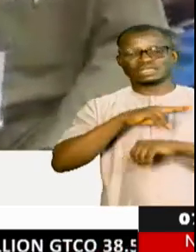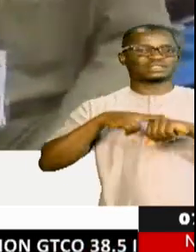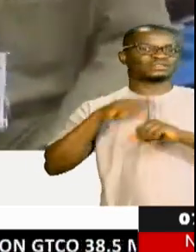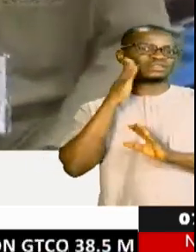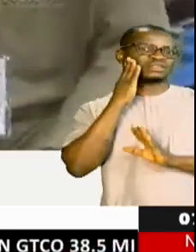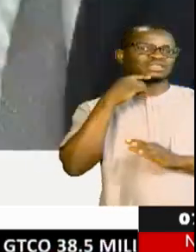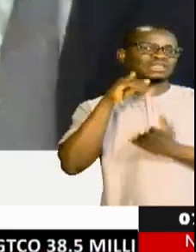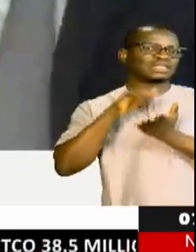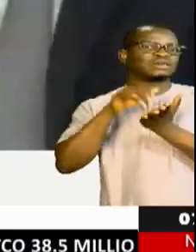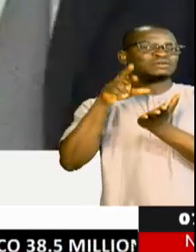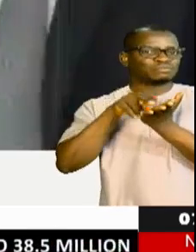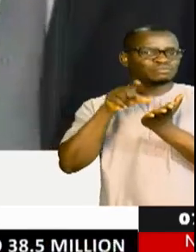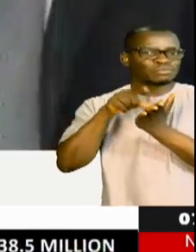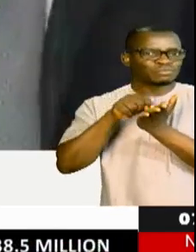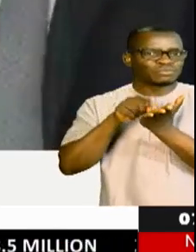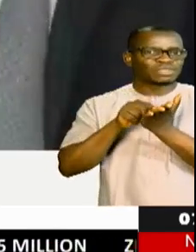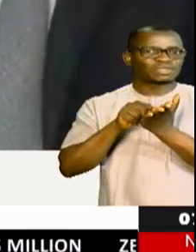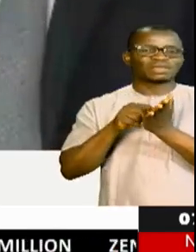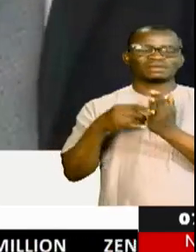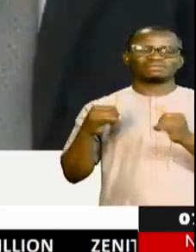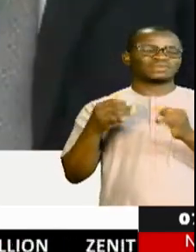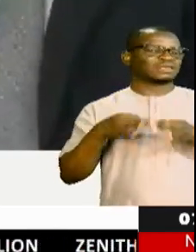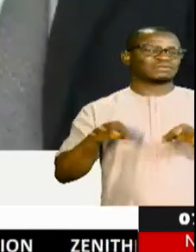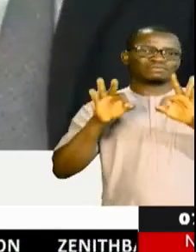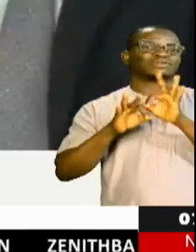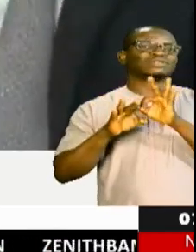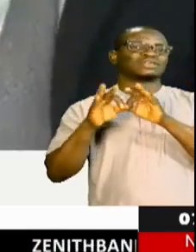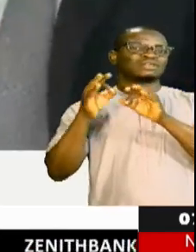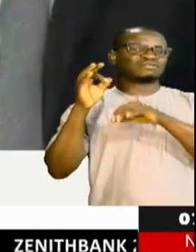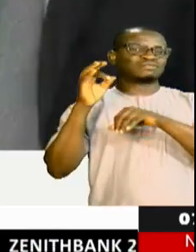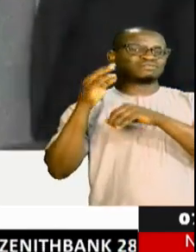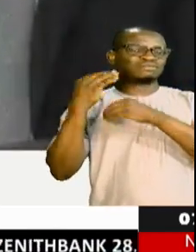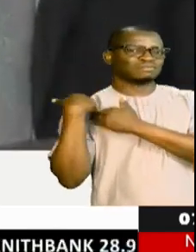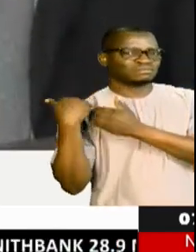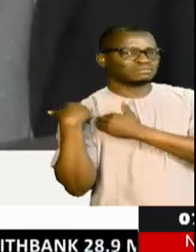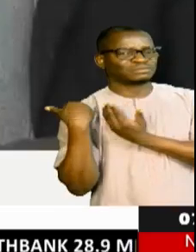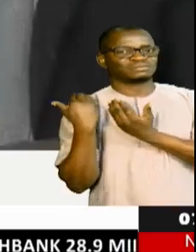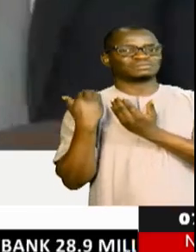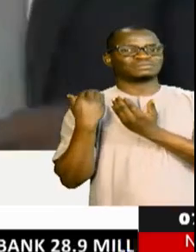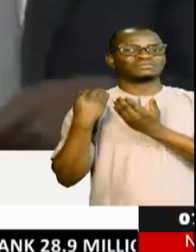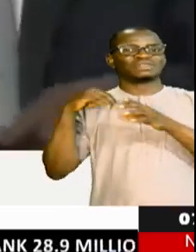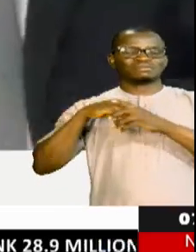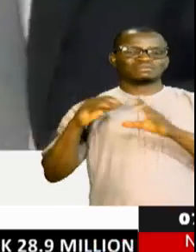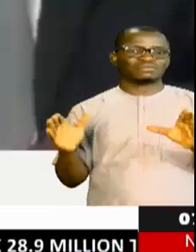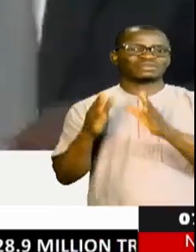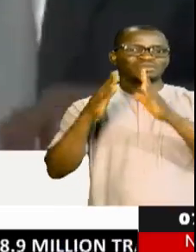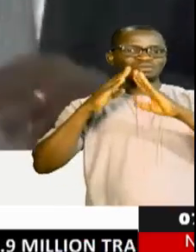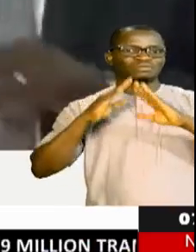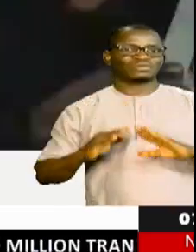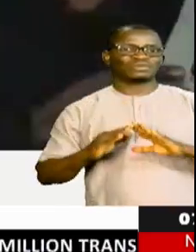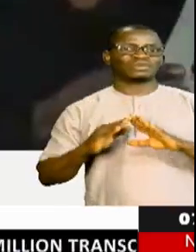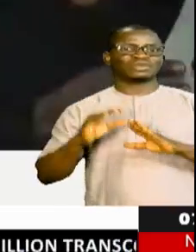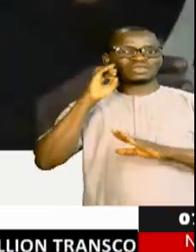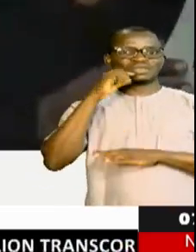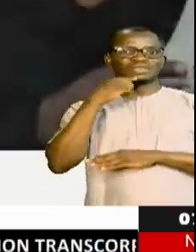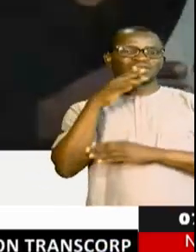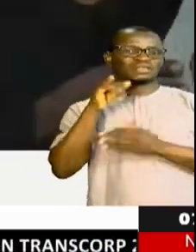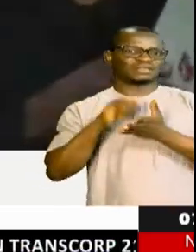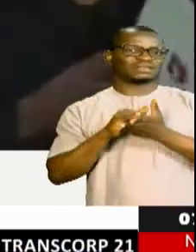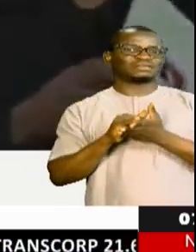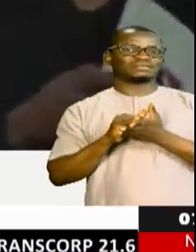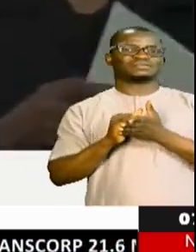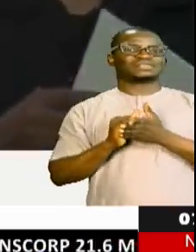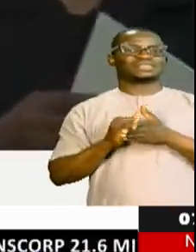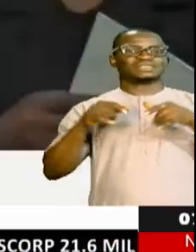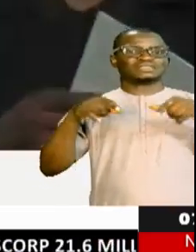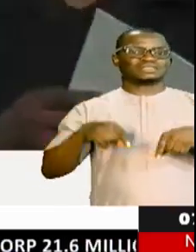a pivotal role in shaping Nigeria's democracy and development. The president said his administration, through his renewed hope agenda,